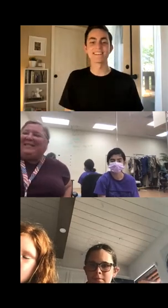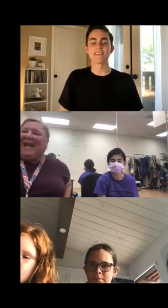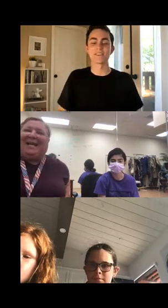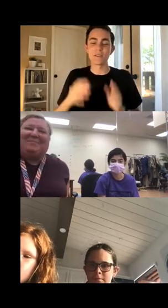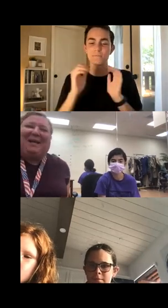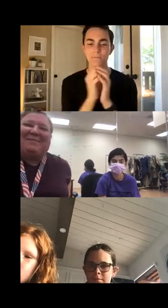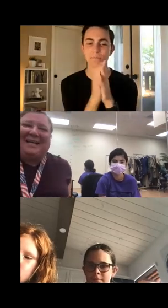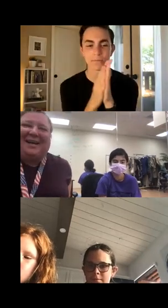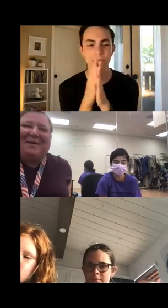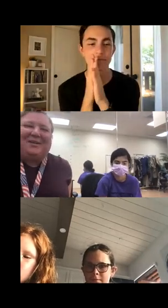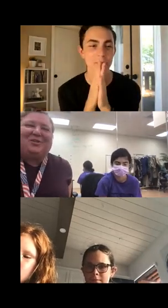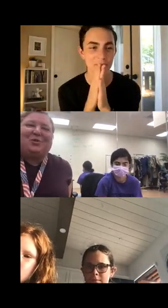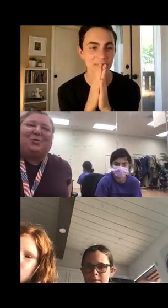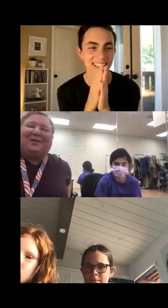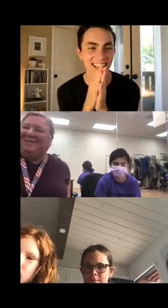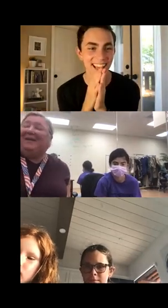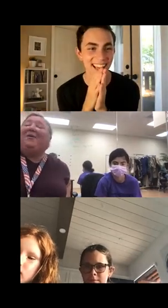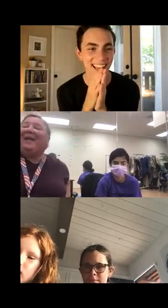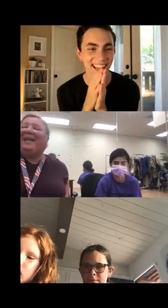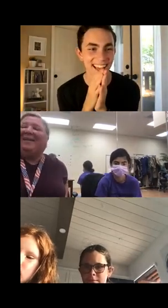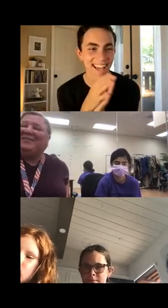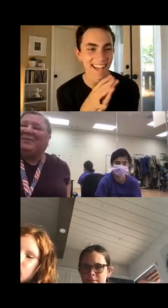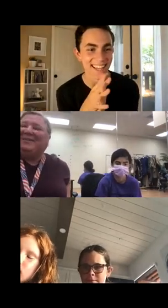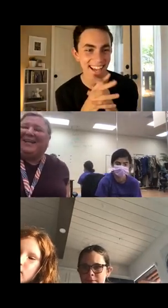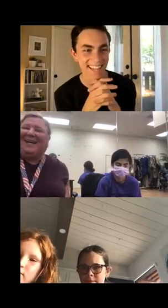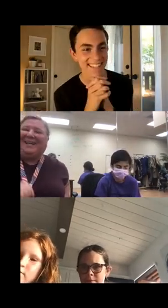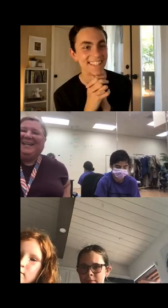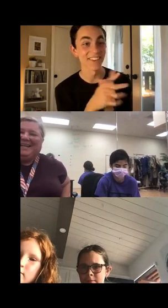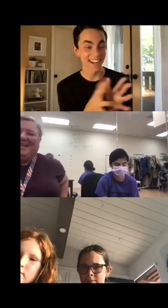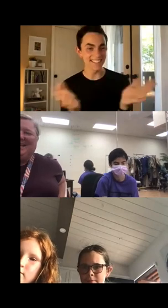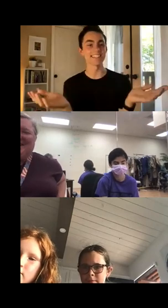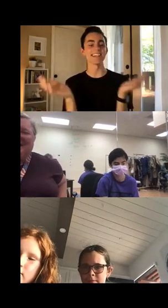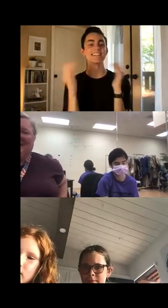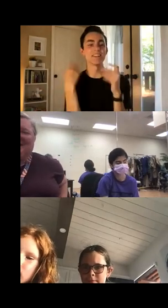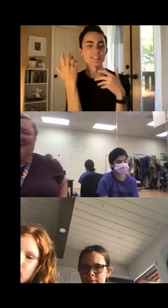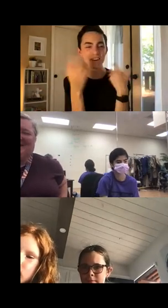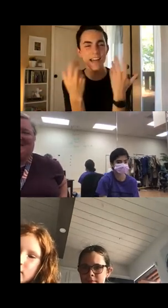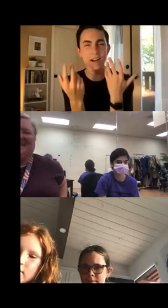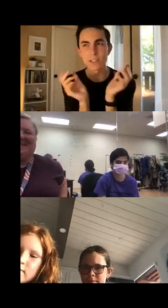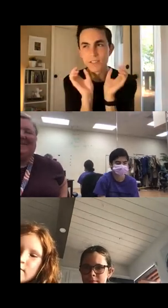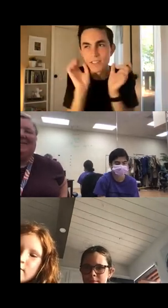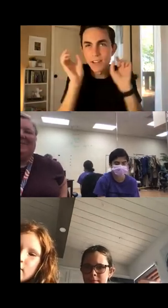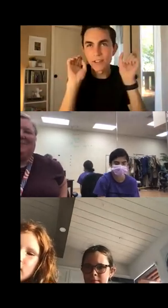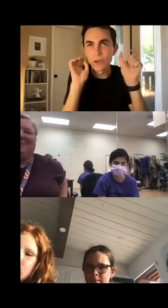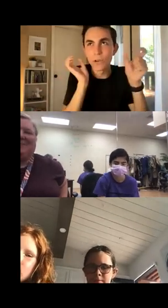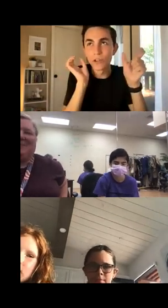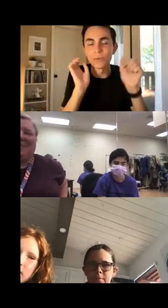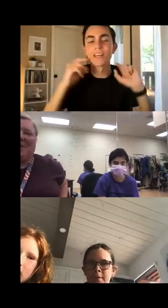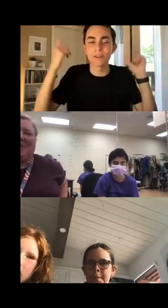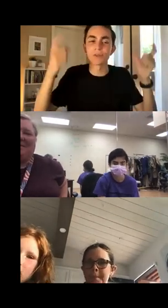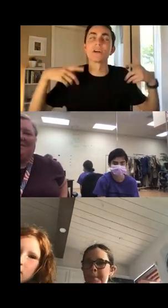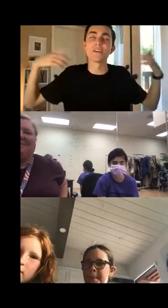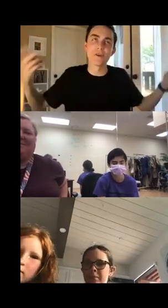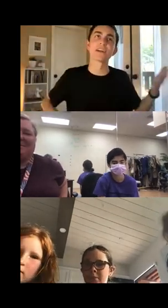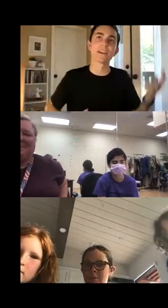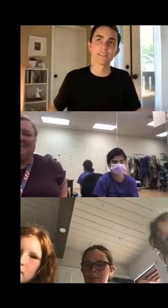I missed the S, but I was like, am I sure? I'm like, oh, okay, yeah. Yeah. Got it. Right. See, and when you sound it out, sometimes it sounds a little weird, but